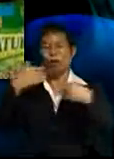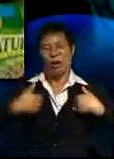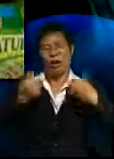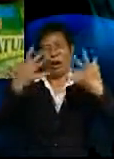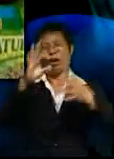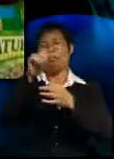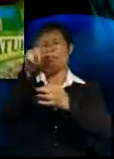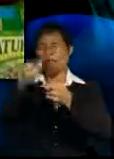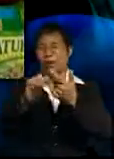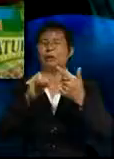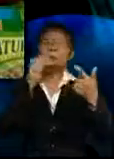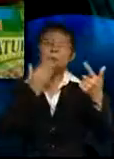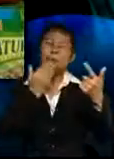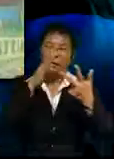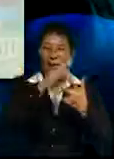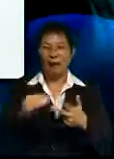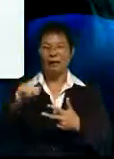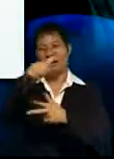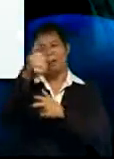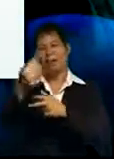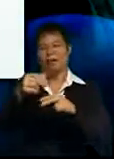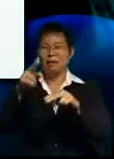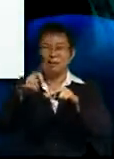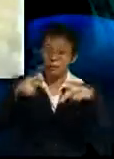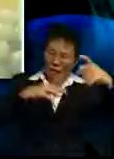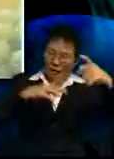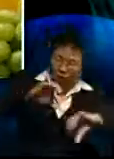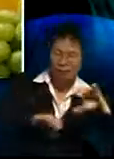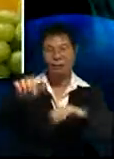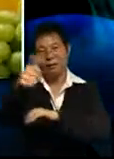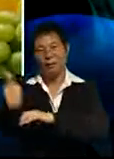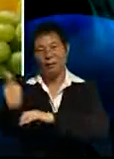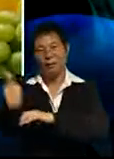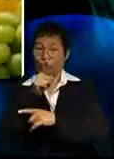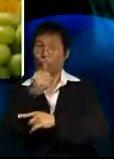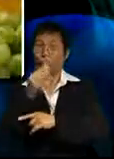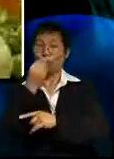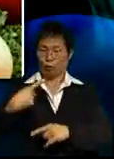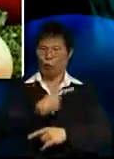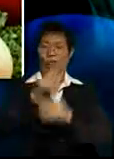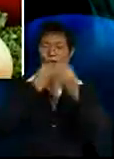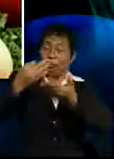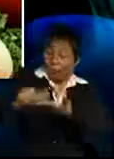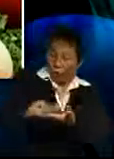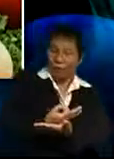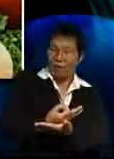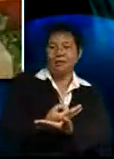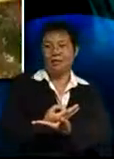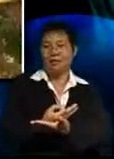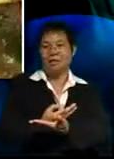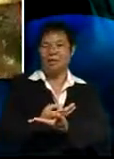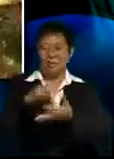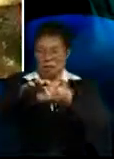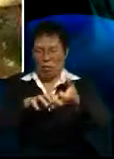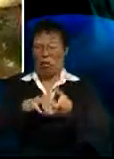of fats, sugar, and additives. Making sure that the food we eat is fresh. Spoiled